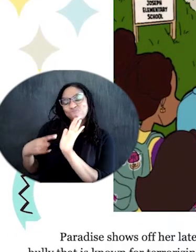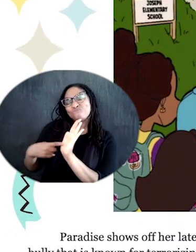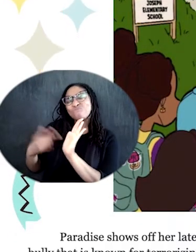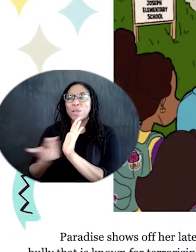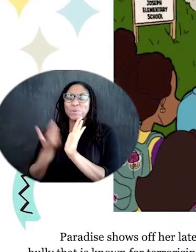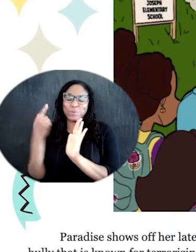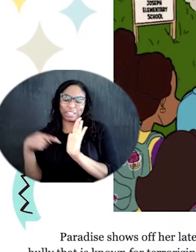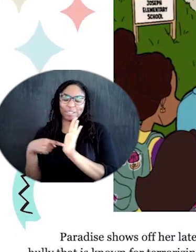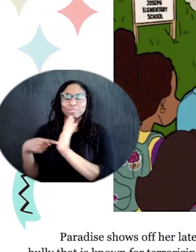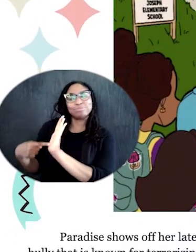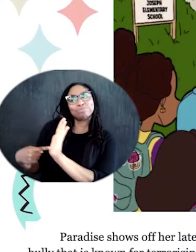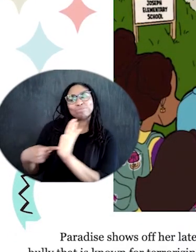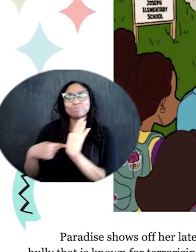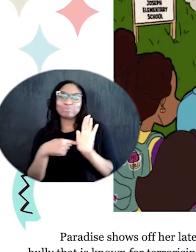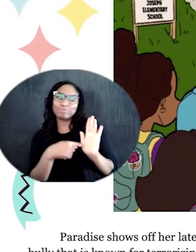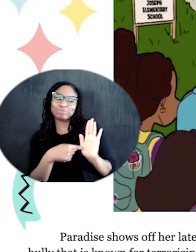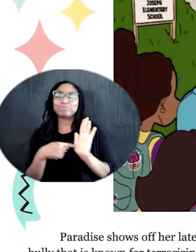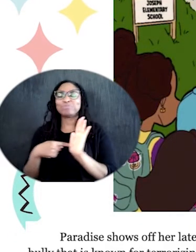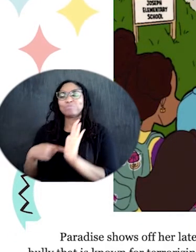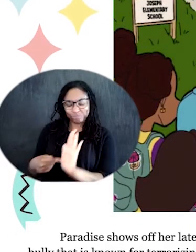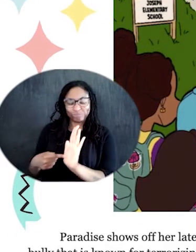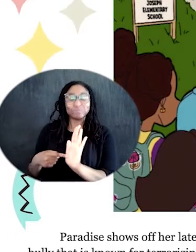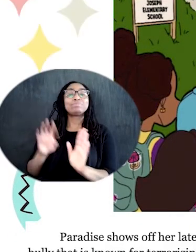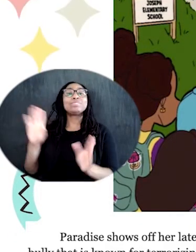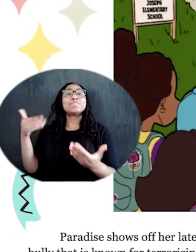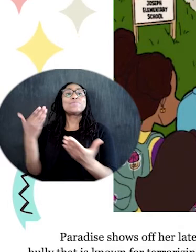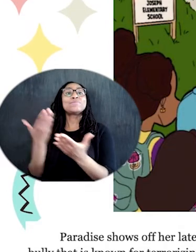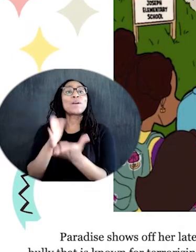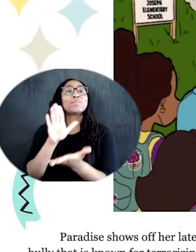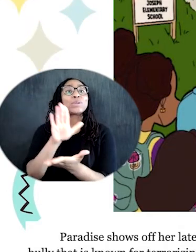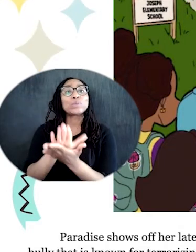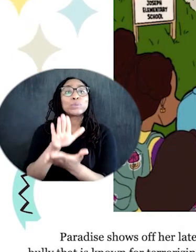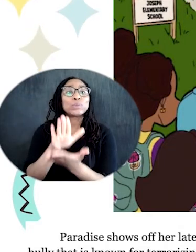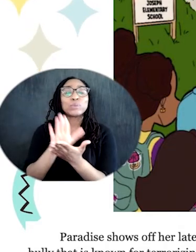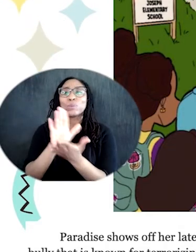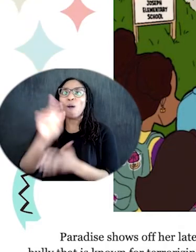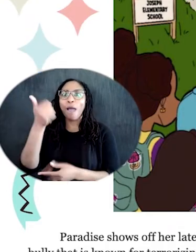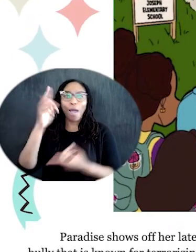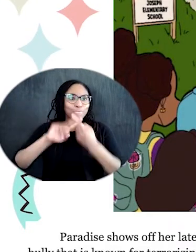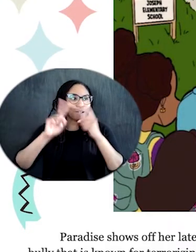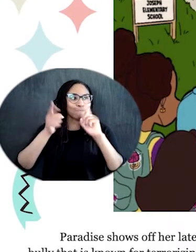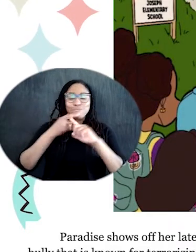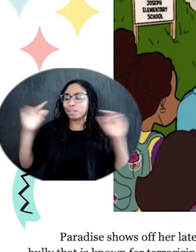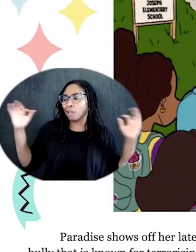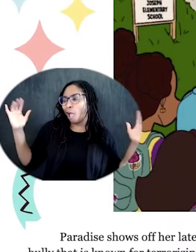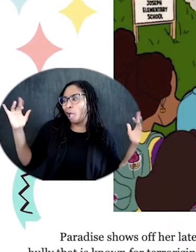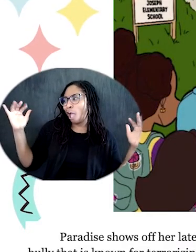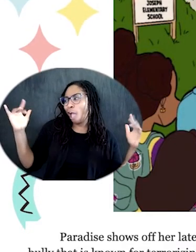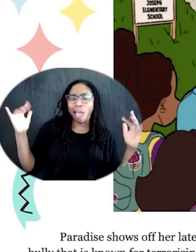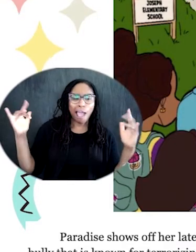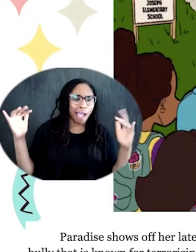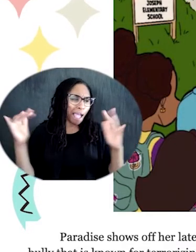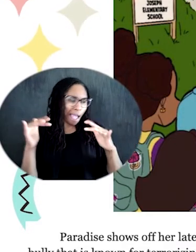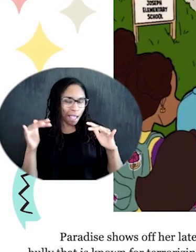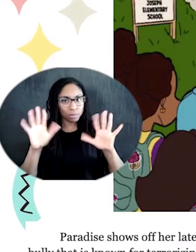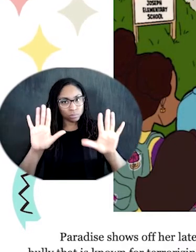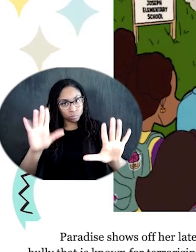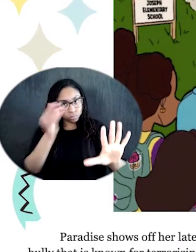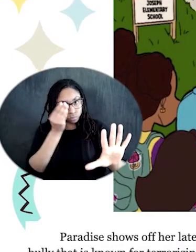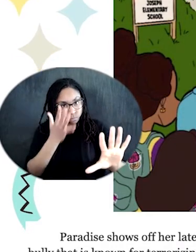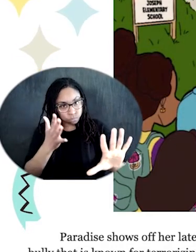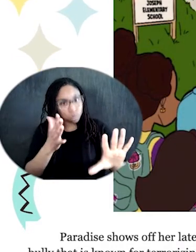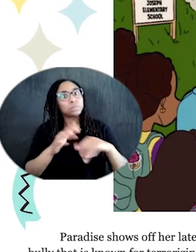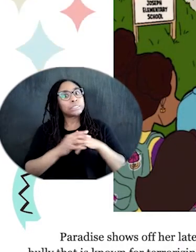Paradise shows off her latest sticker as well. Once they get to school, they are met by other friends. There